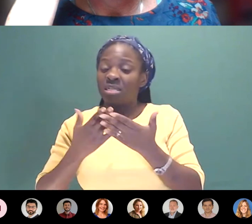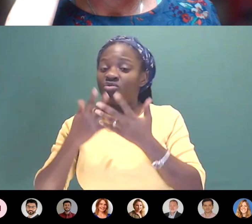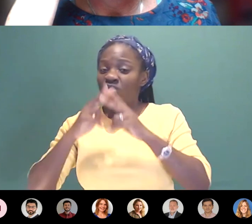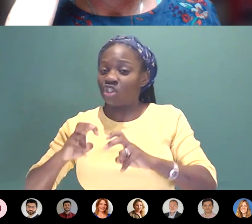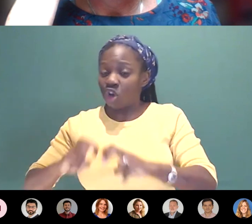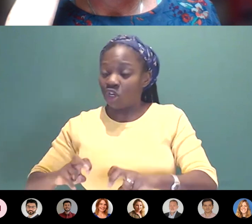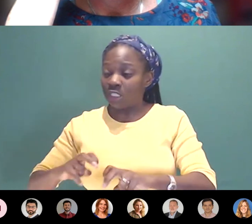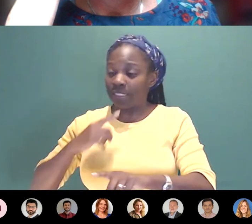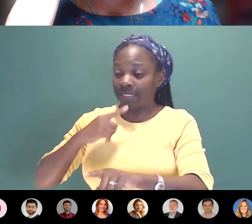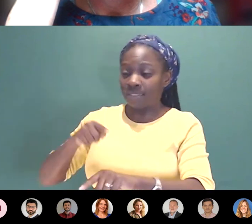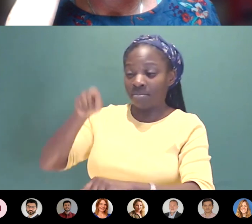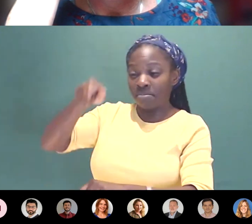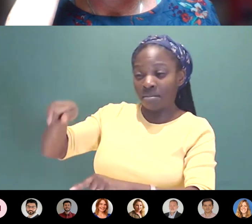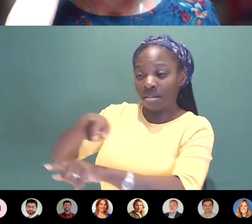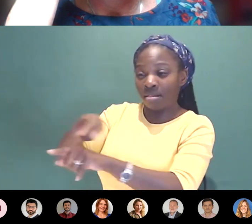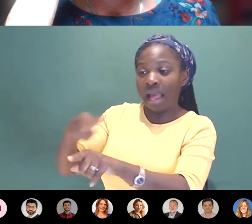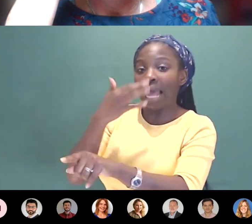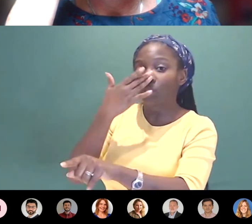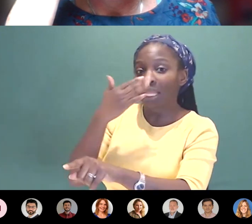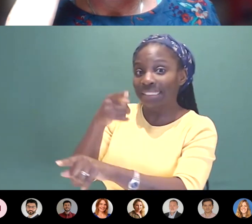the internet